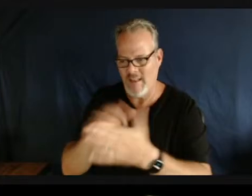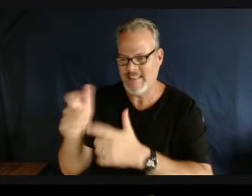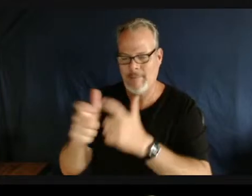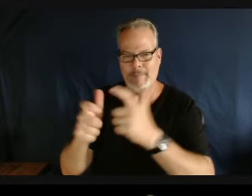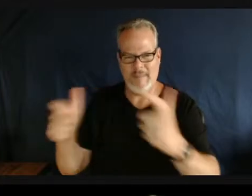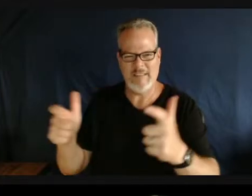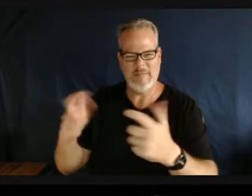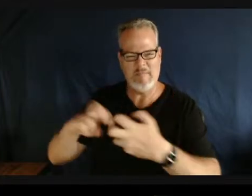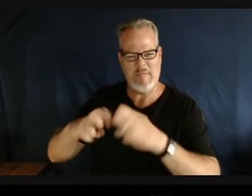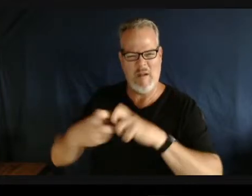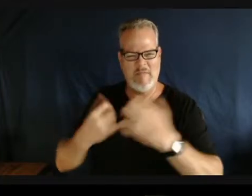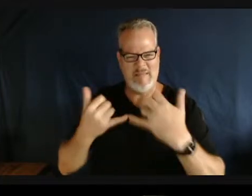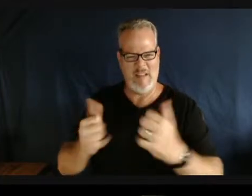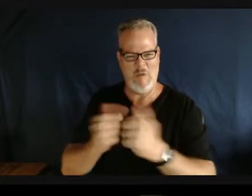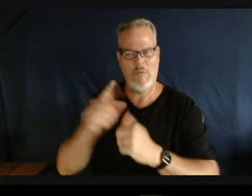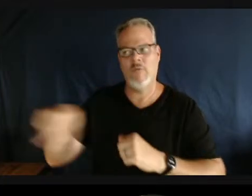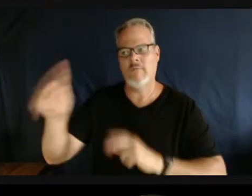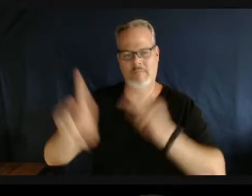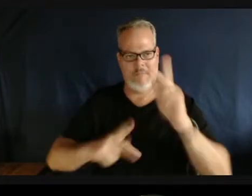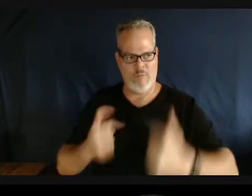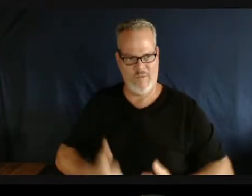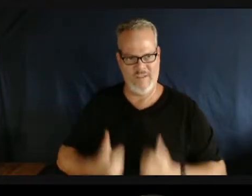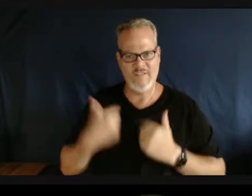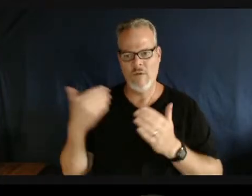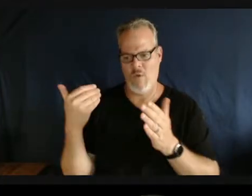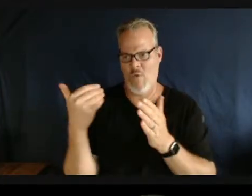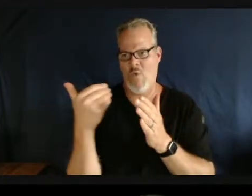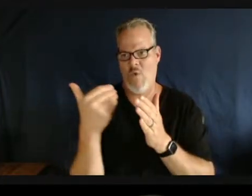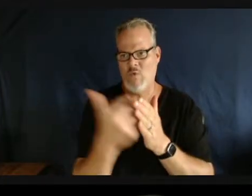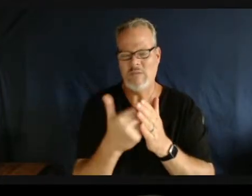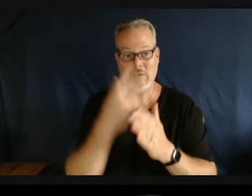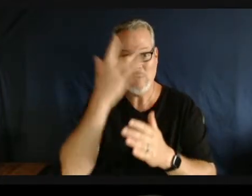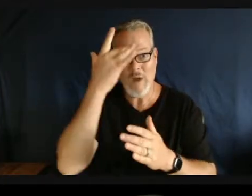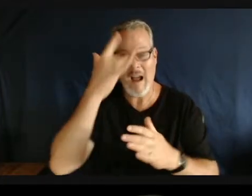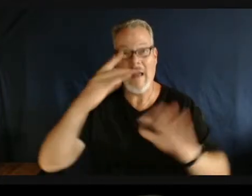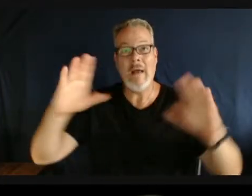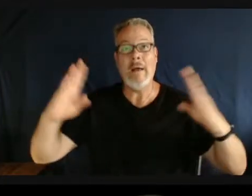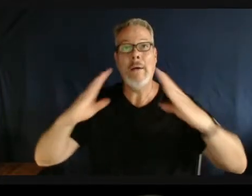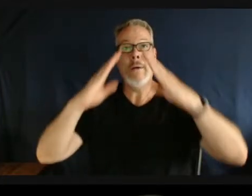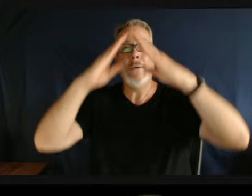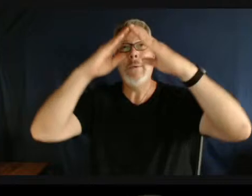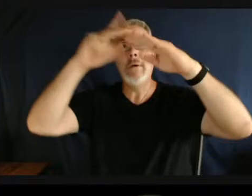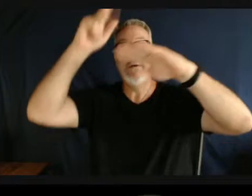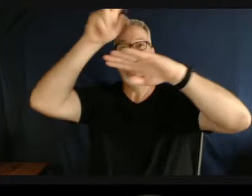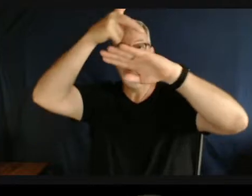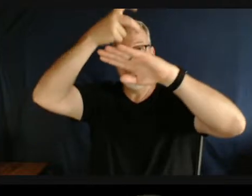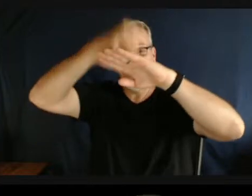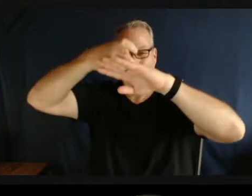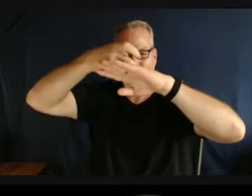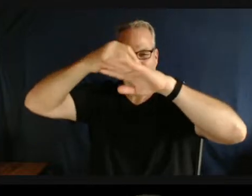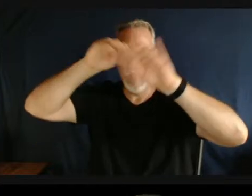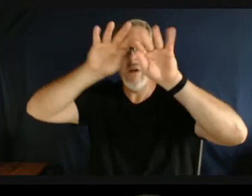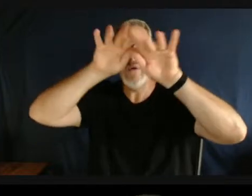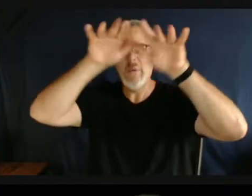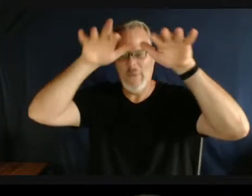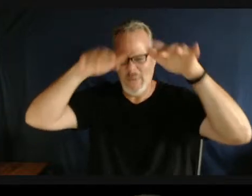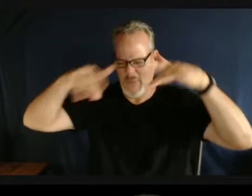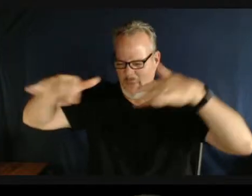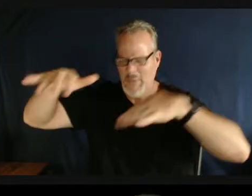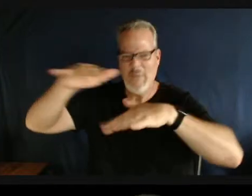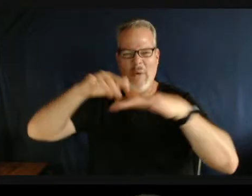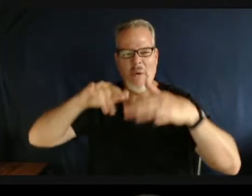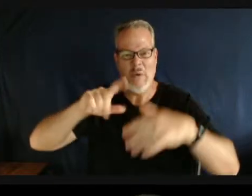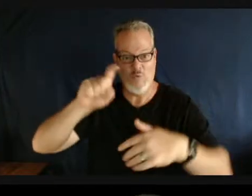people that live nearby. It's having that stuff collecting your gutters, and at what point do you decide it's over enough to go on and do a cleaning run,